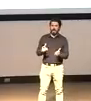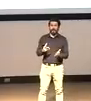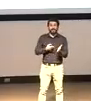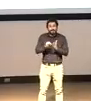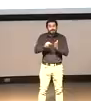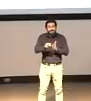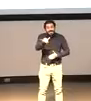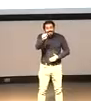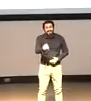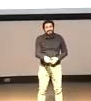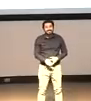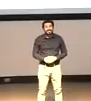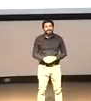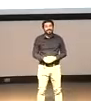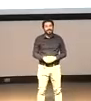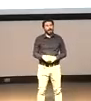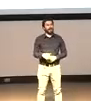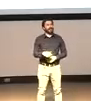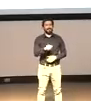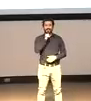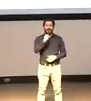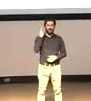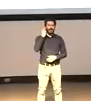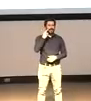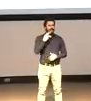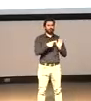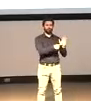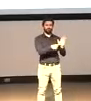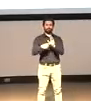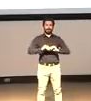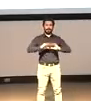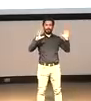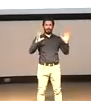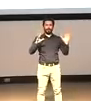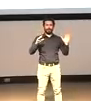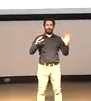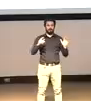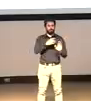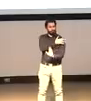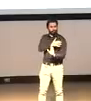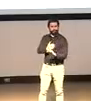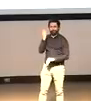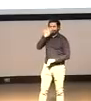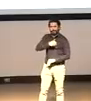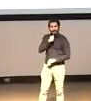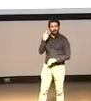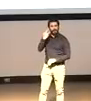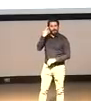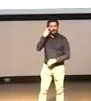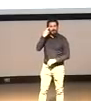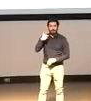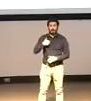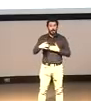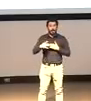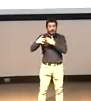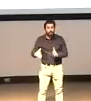no idea that was as clear to others as it was unclear to me. So as leaders, and for all of us throughout